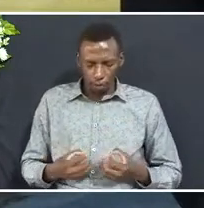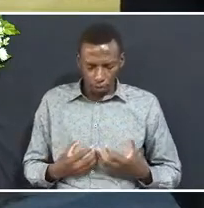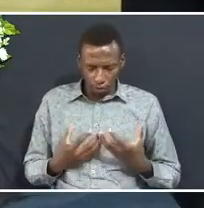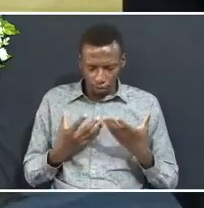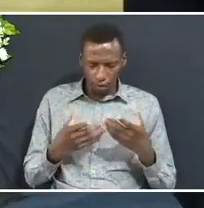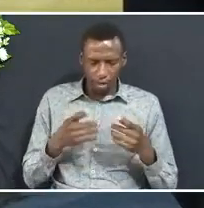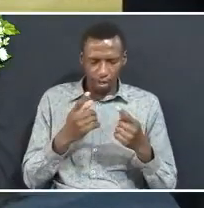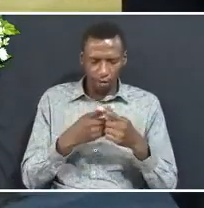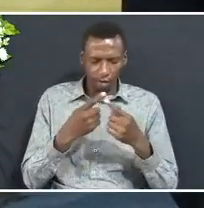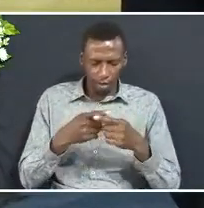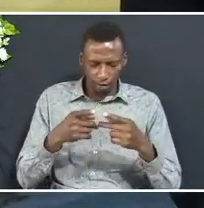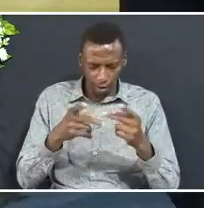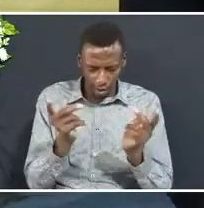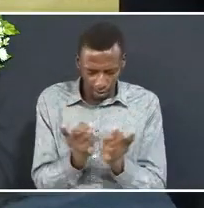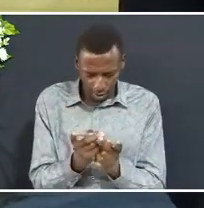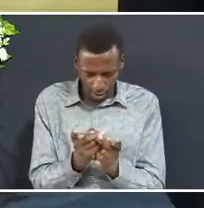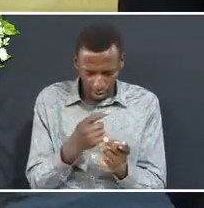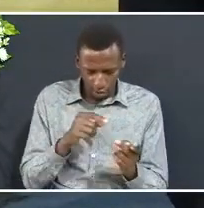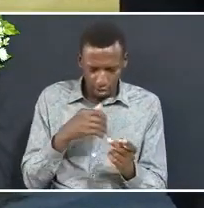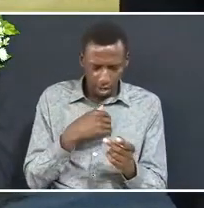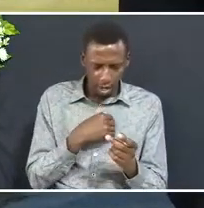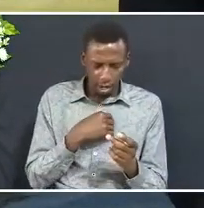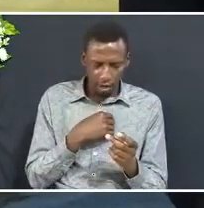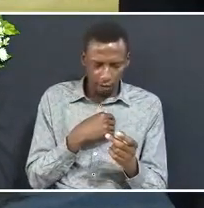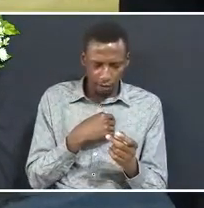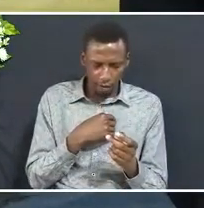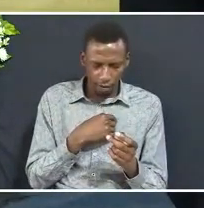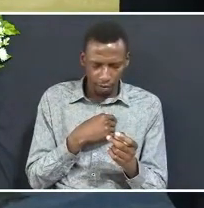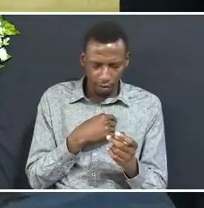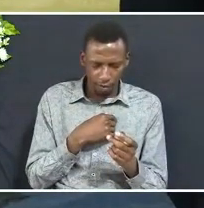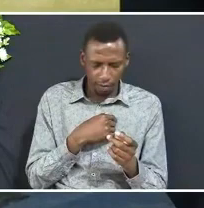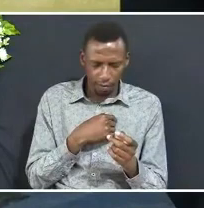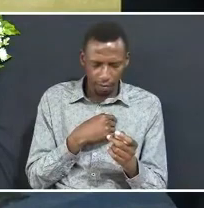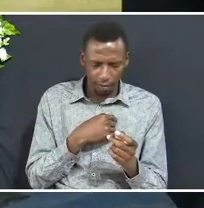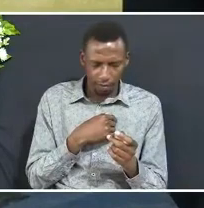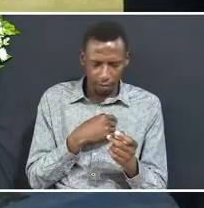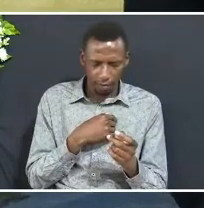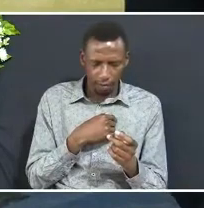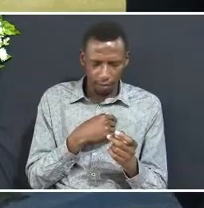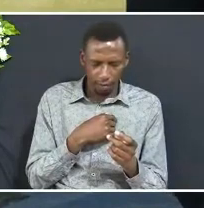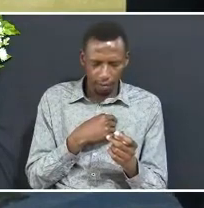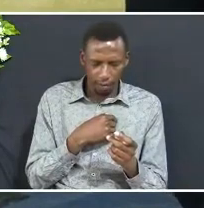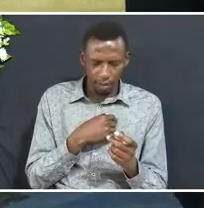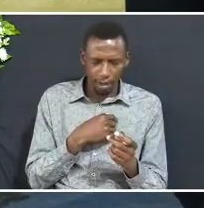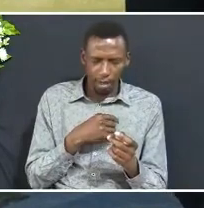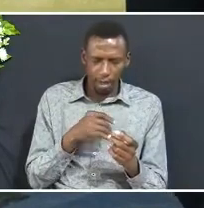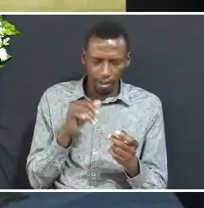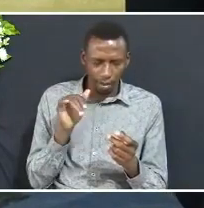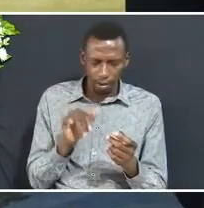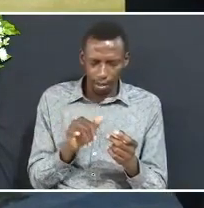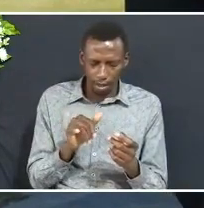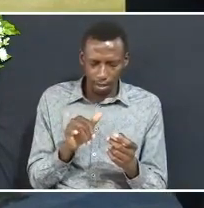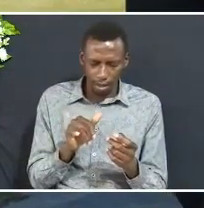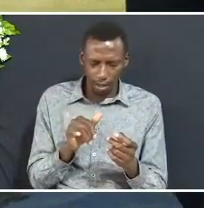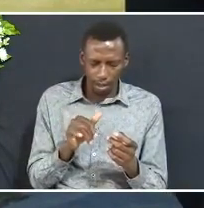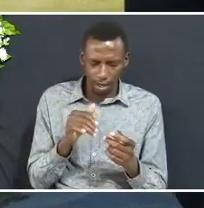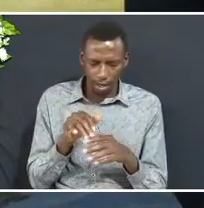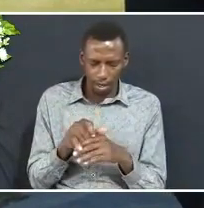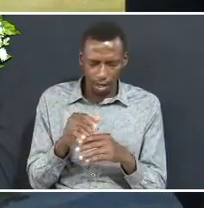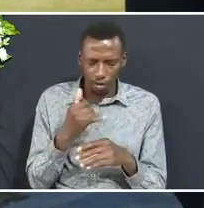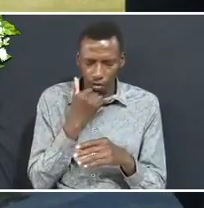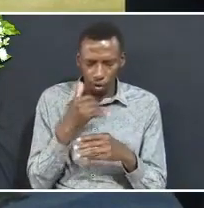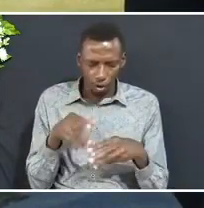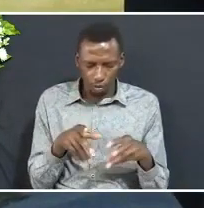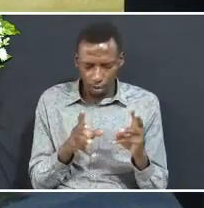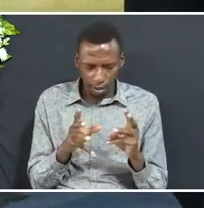appropriately, Father. We have washed down your doctrines and we are just bringing the world to the church. Have mercy on us. May your will